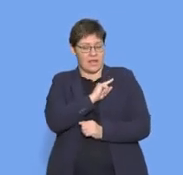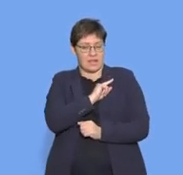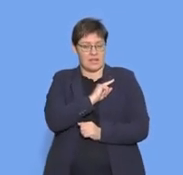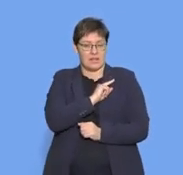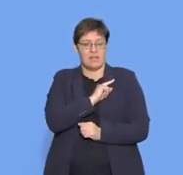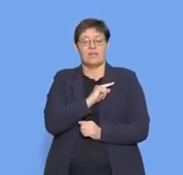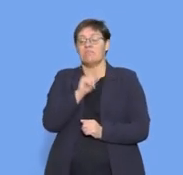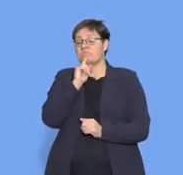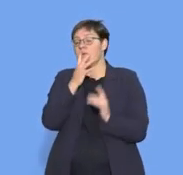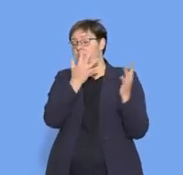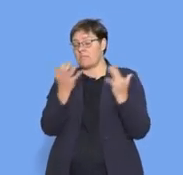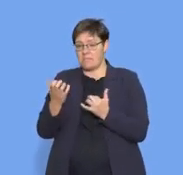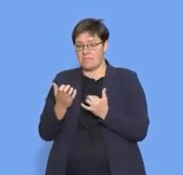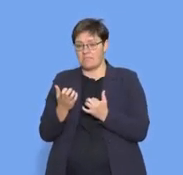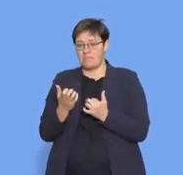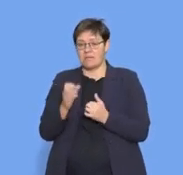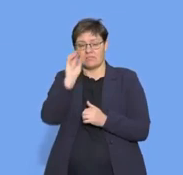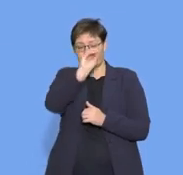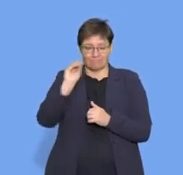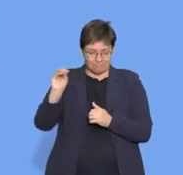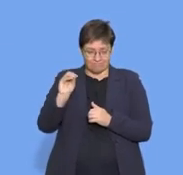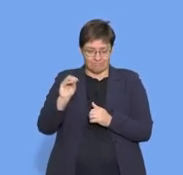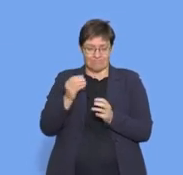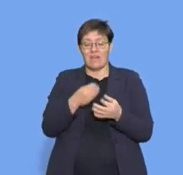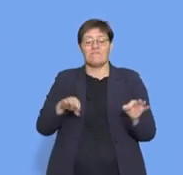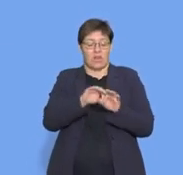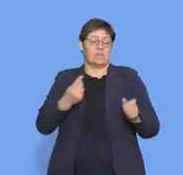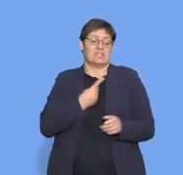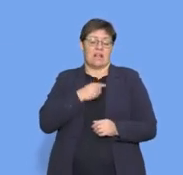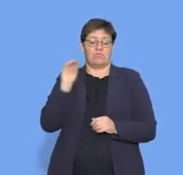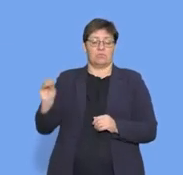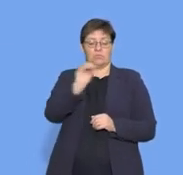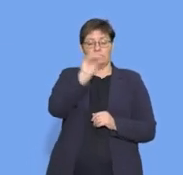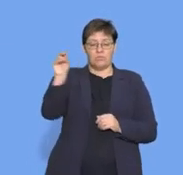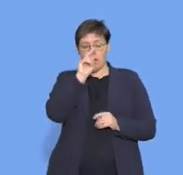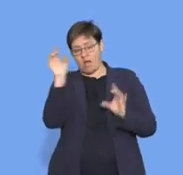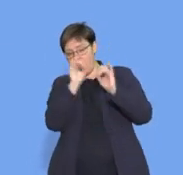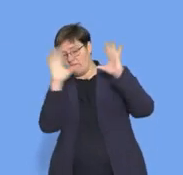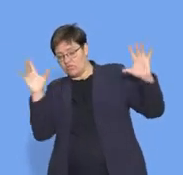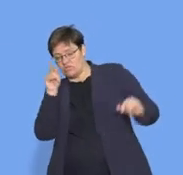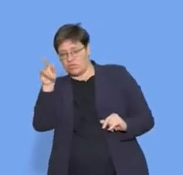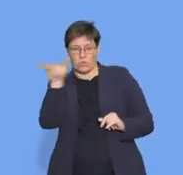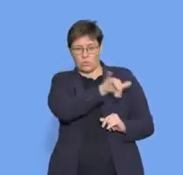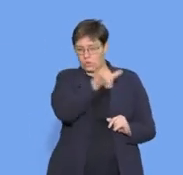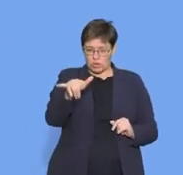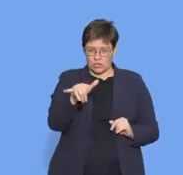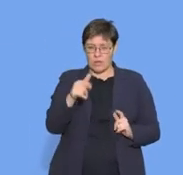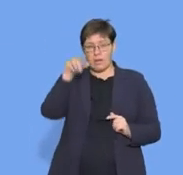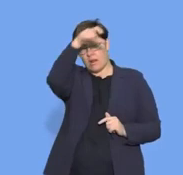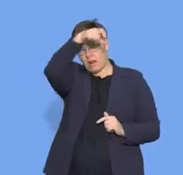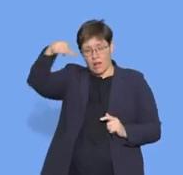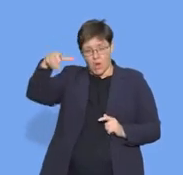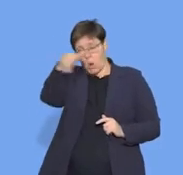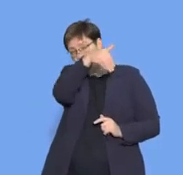before, because I'm now going to have to go and actually fill in the values on my diagram so I can visualize